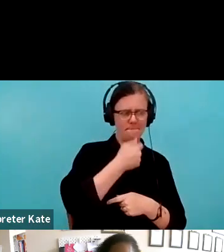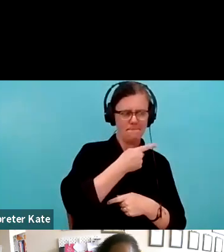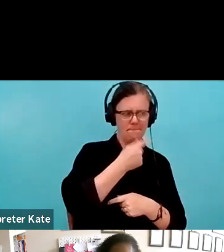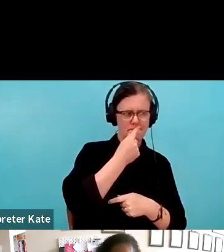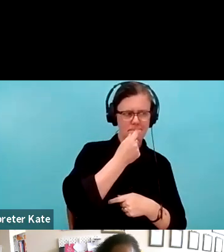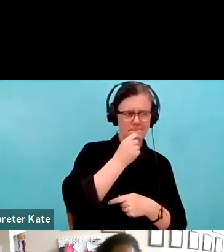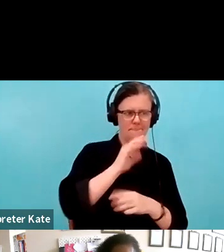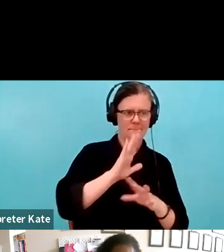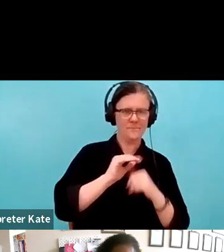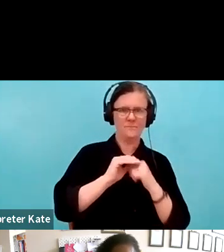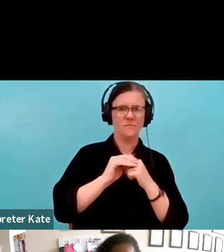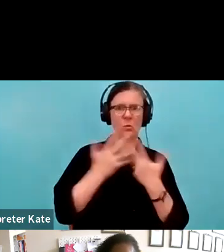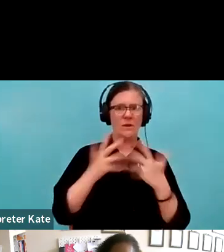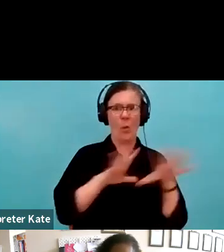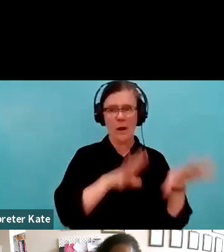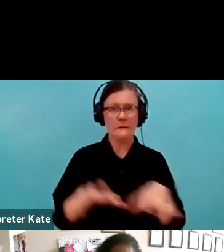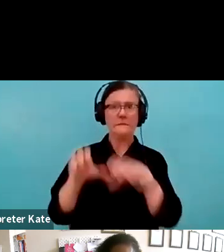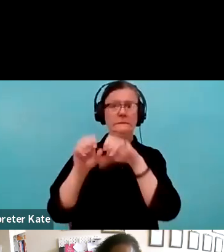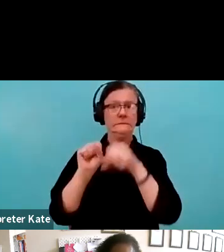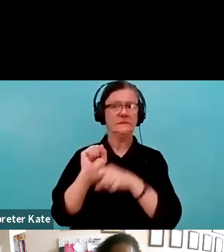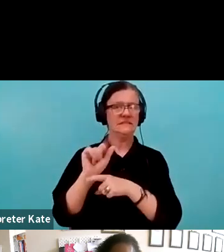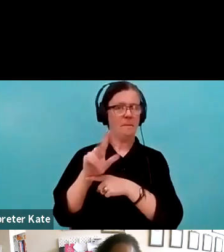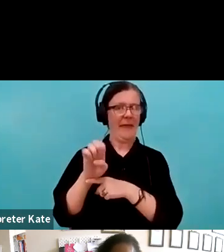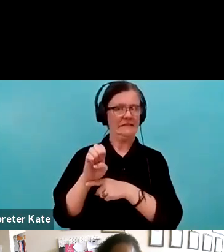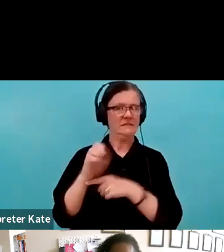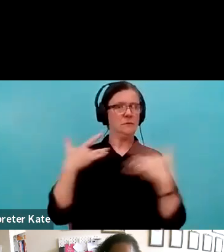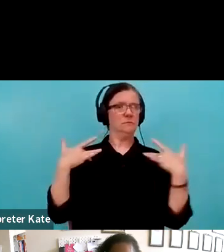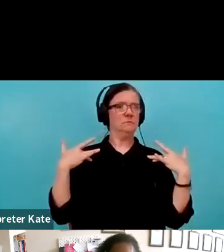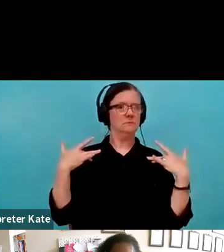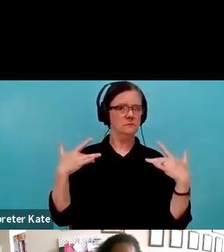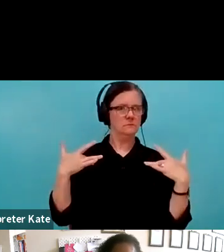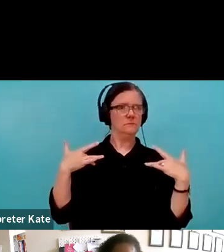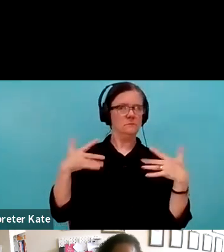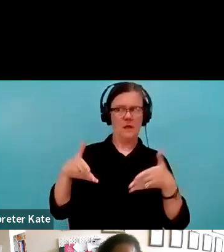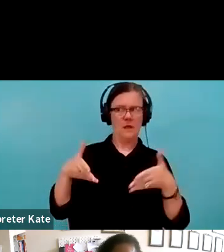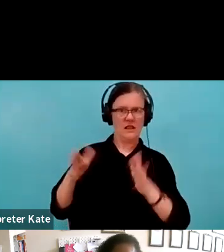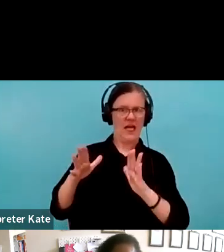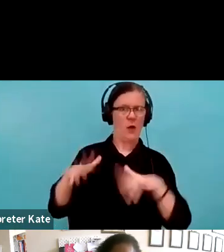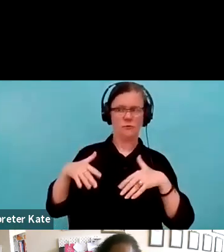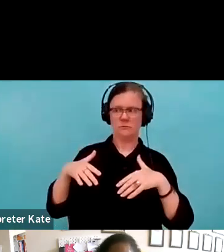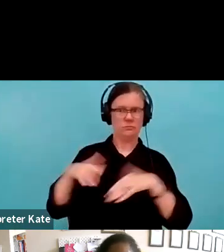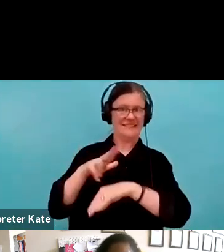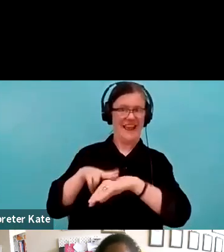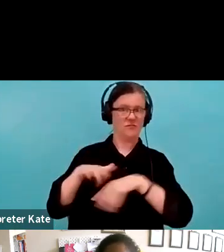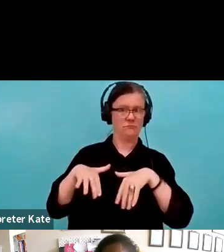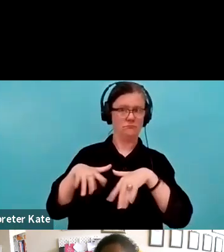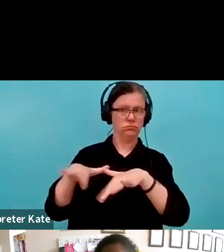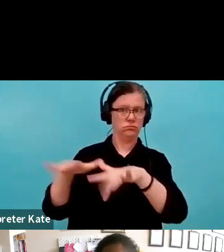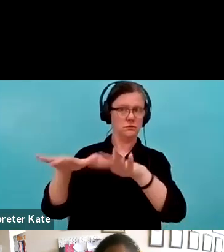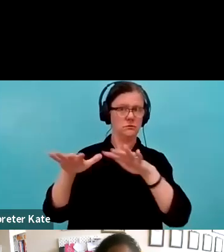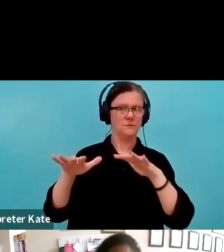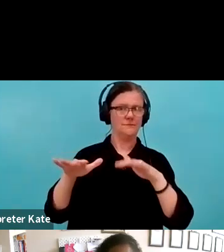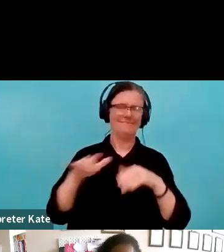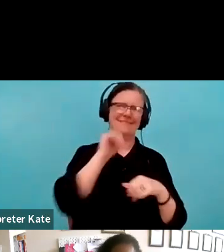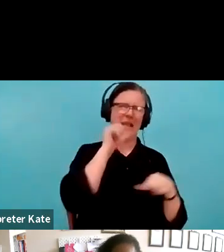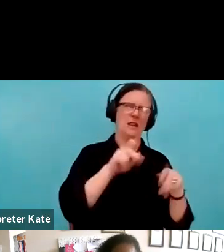not usurping space or taking over spaces, but actually allowing things to, or not even allowing, because